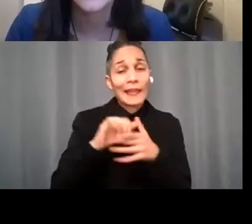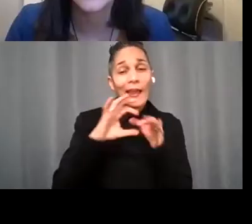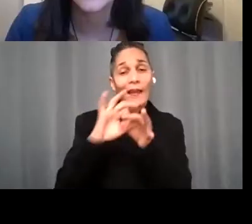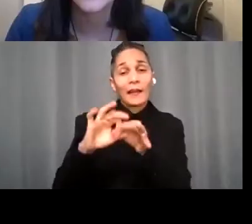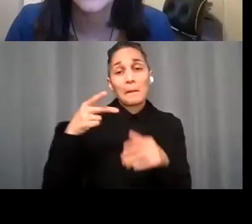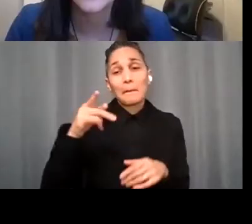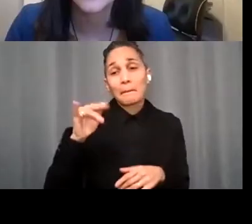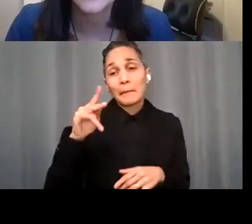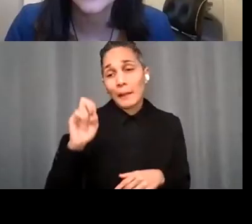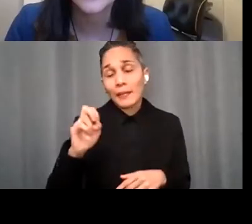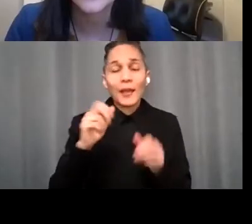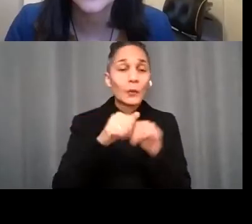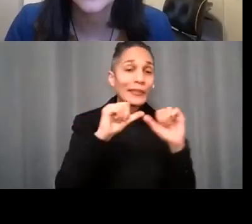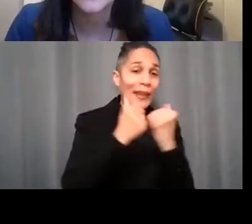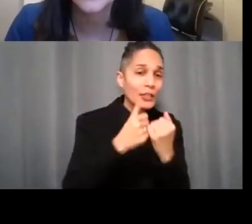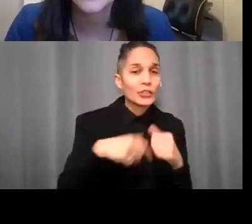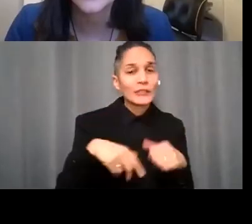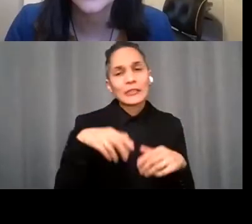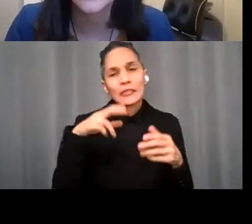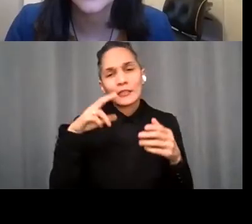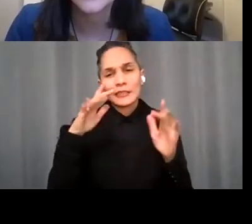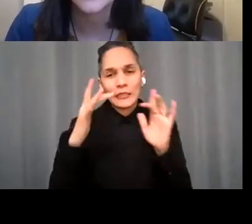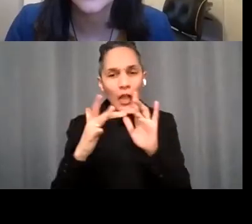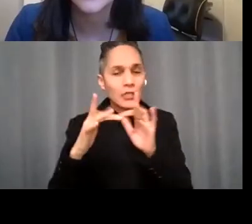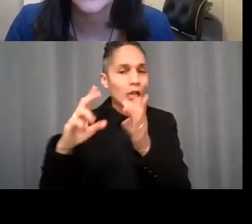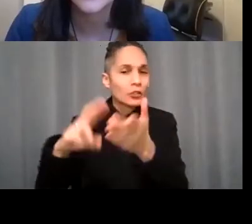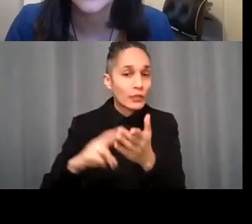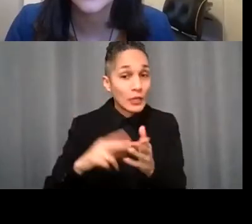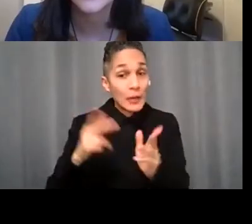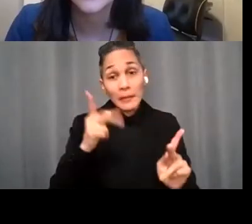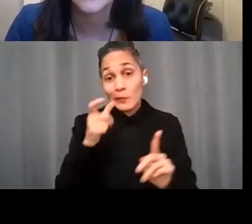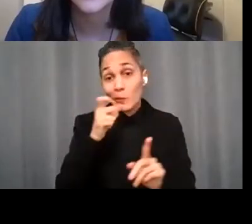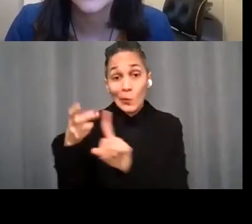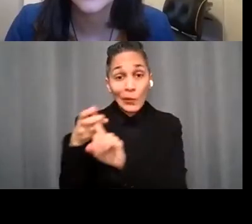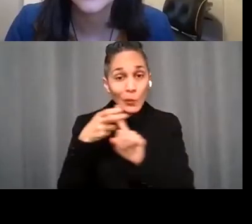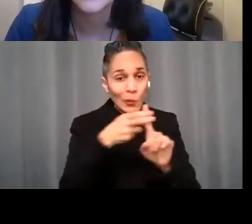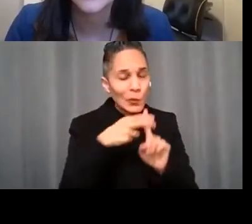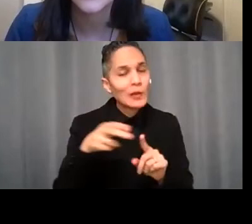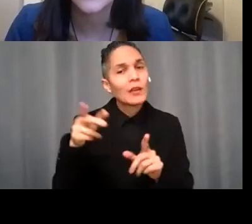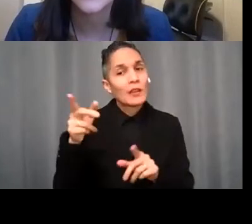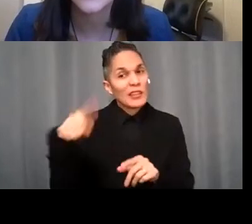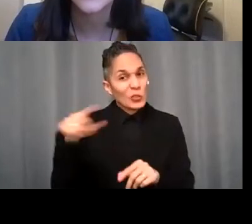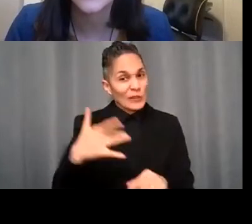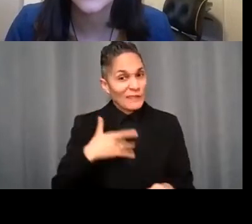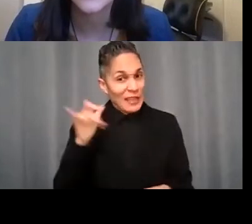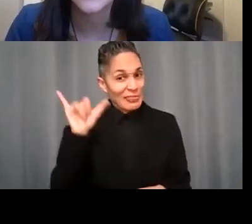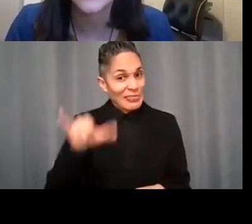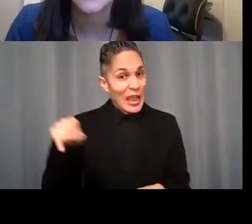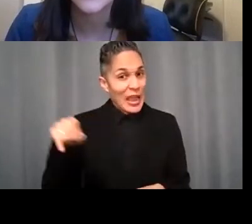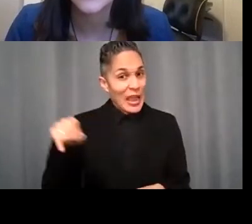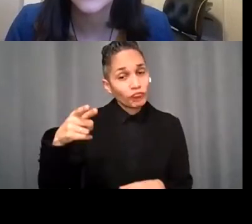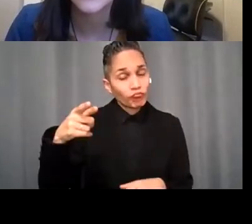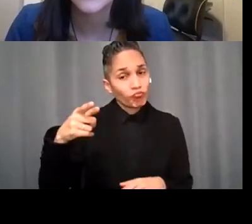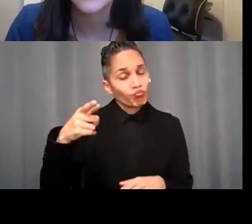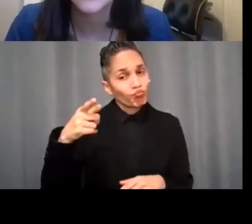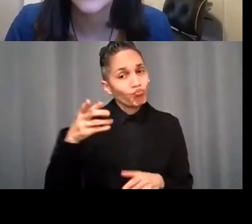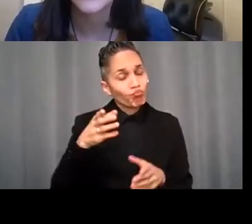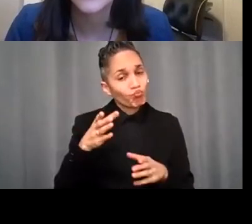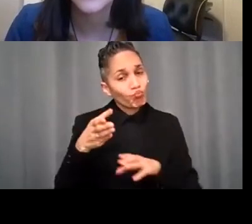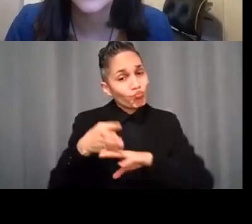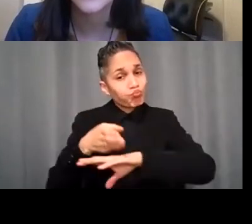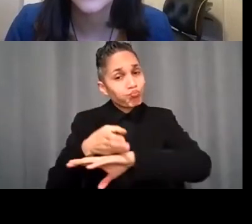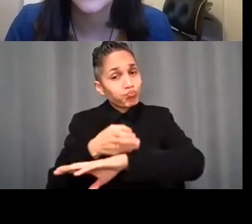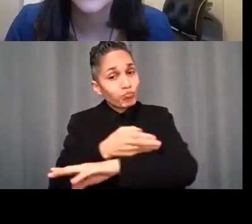of the talent that they're bringing on, that they're signing, that they're discovering? Do you feel like that's the needle is moving in the right direction